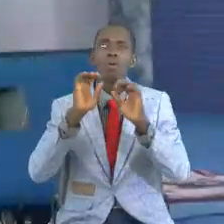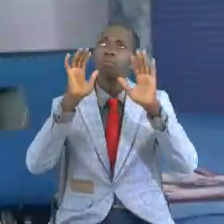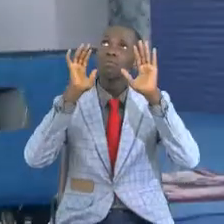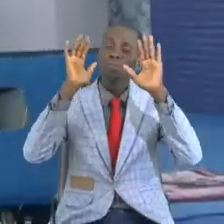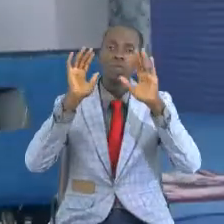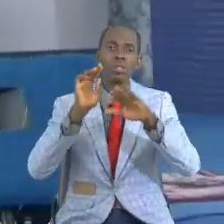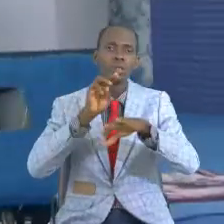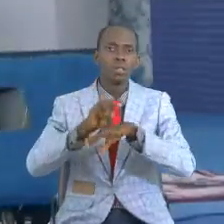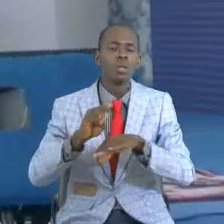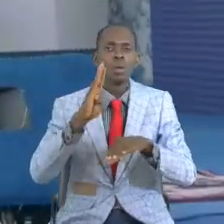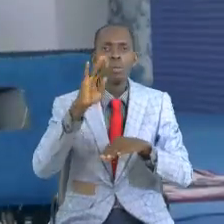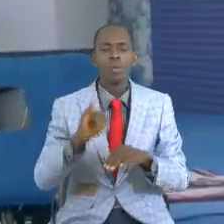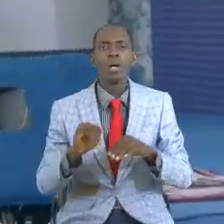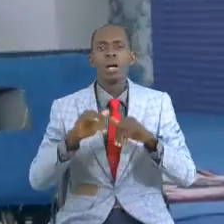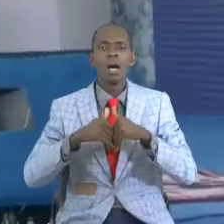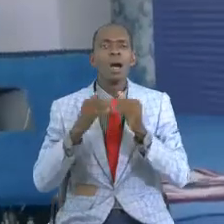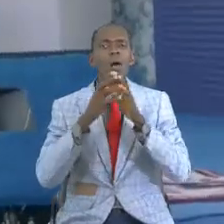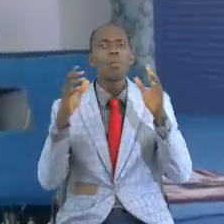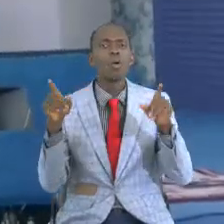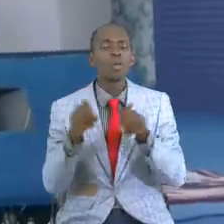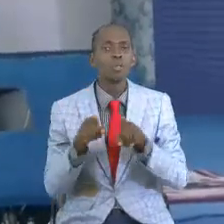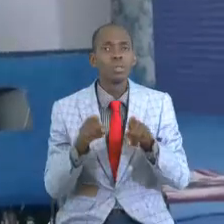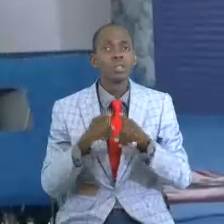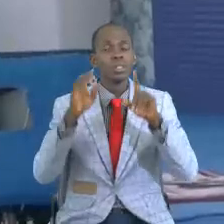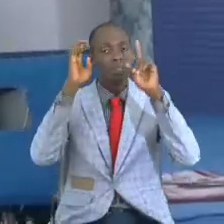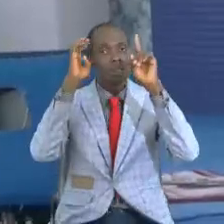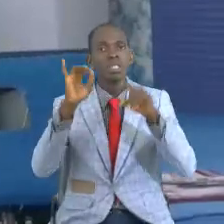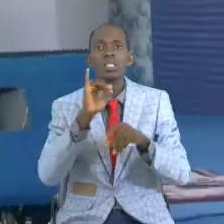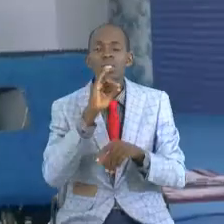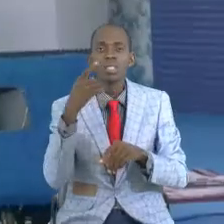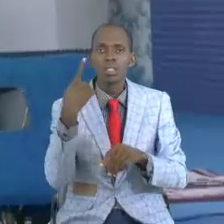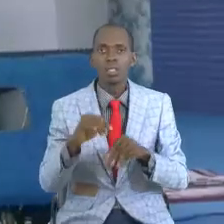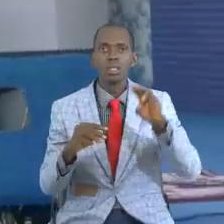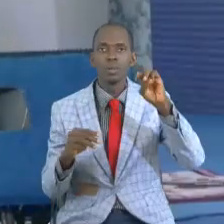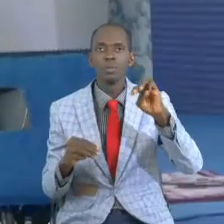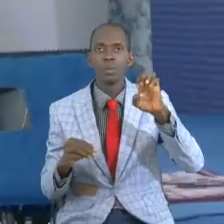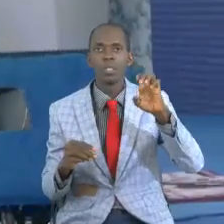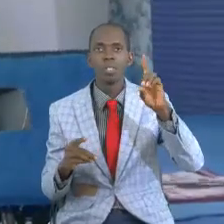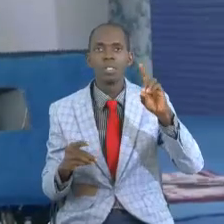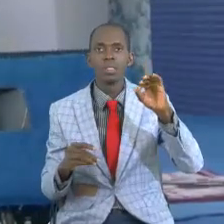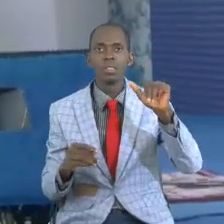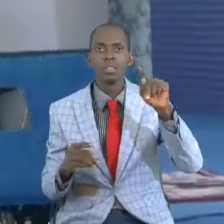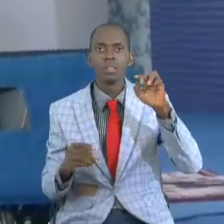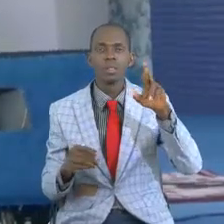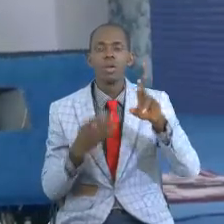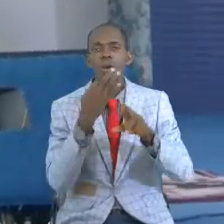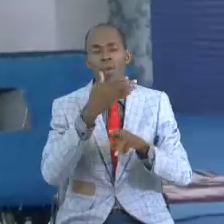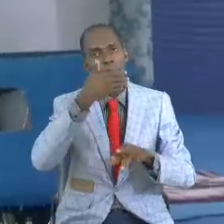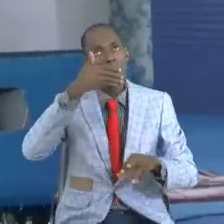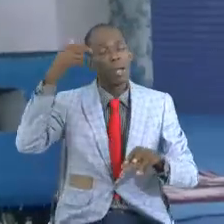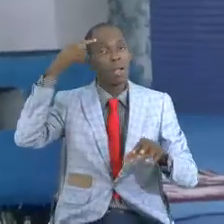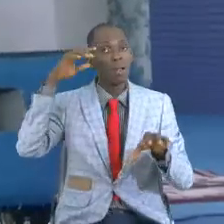how much also he is the mediator of a better covenant, which